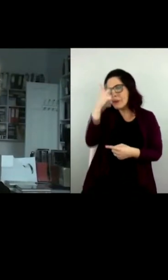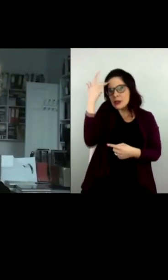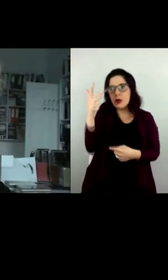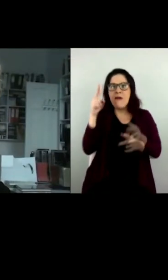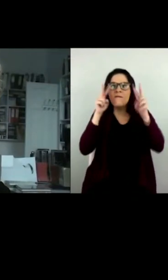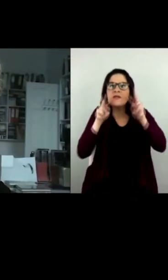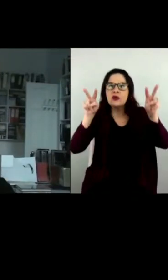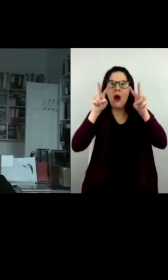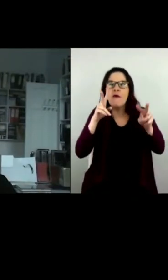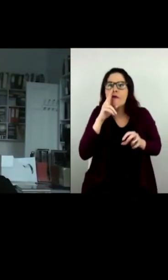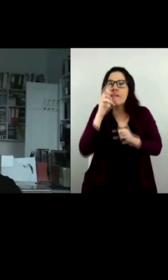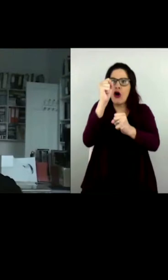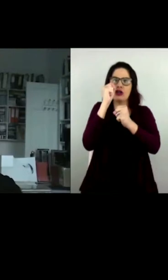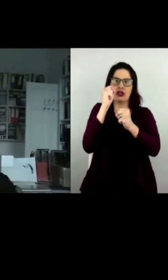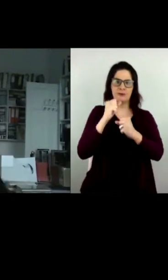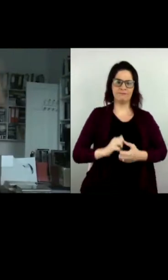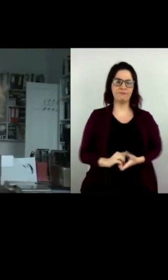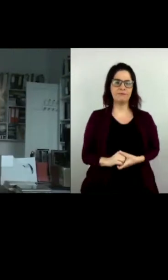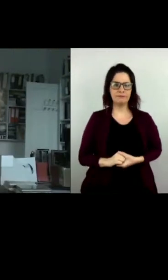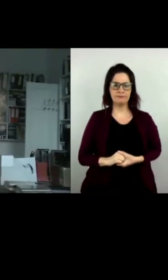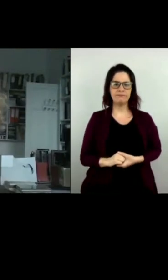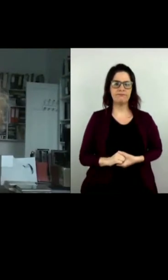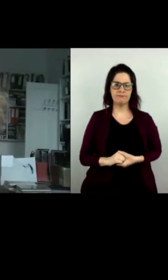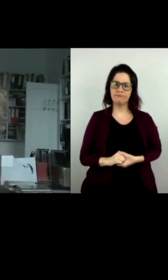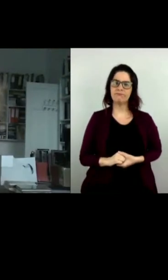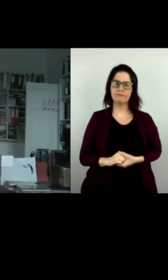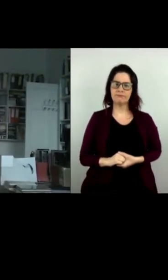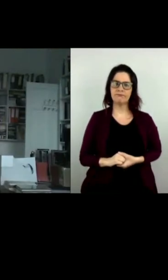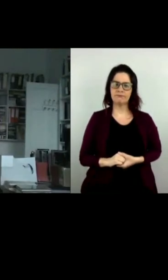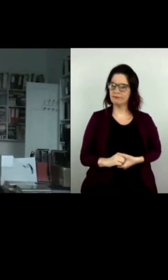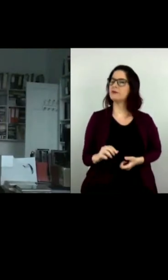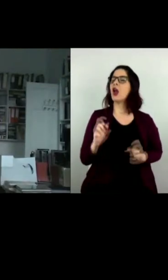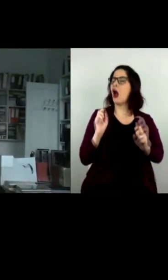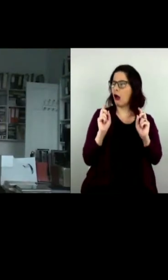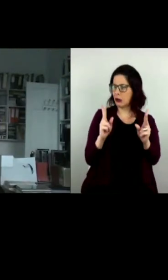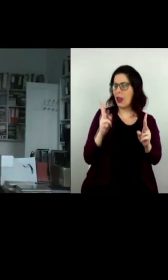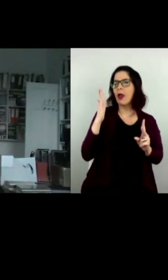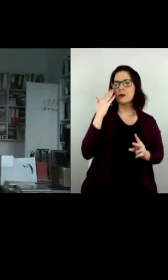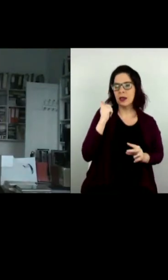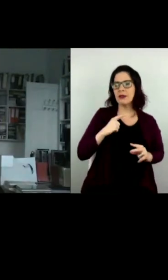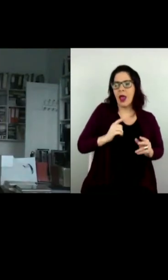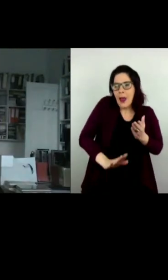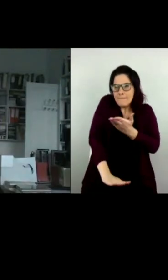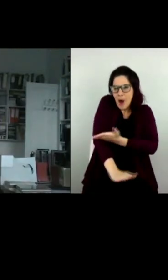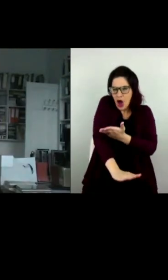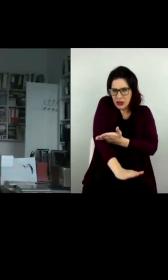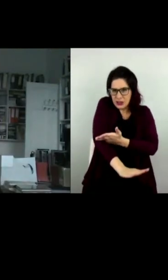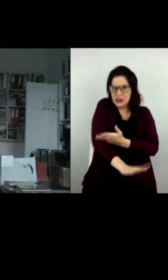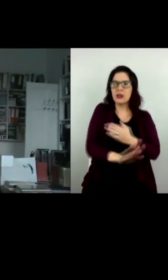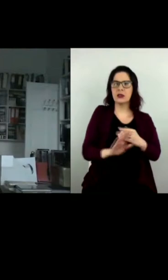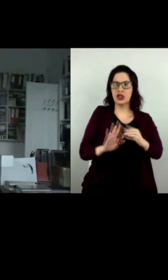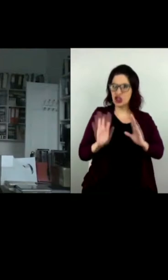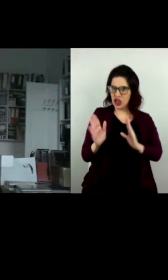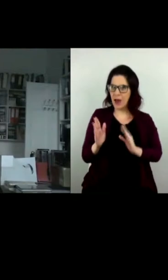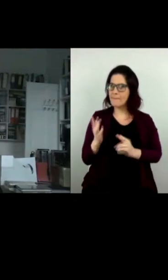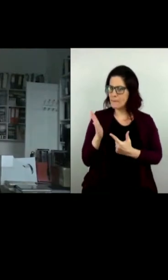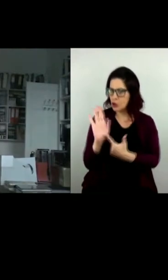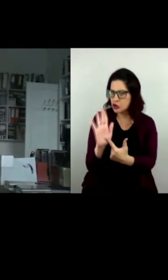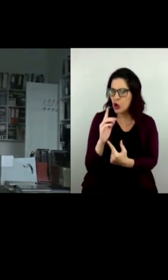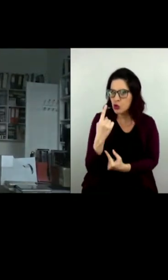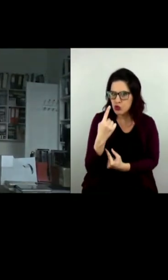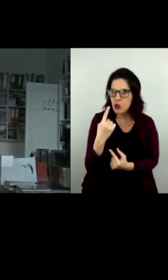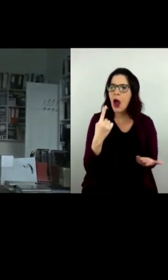We go now, you have these boots, but you have another pair of boots to show us, right? Yes, yes.